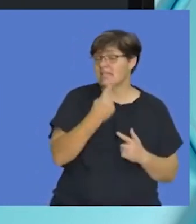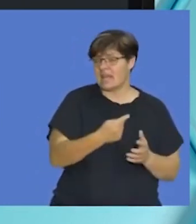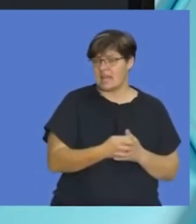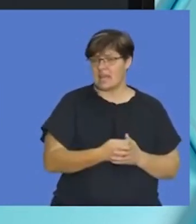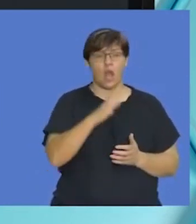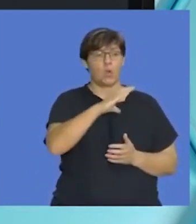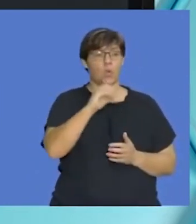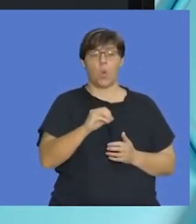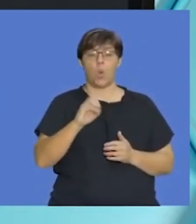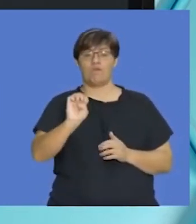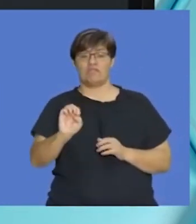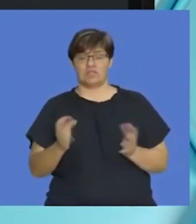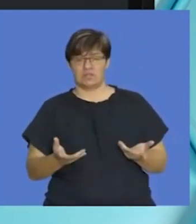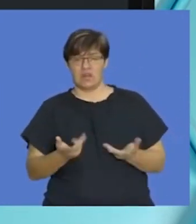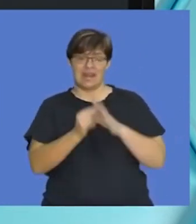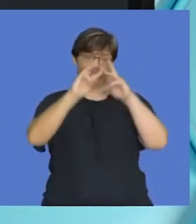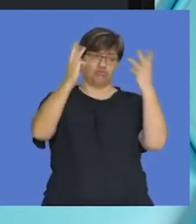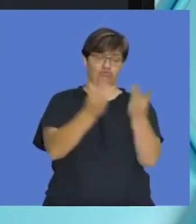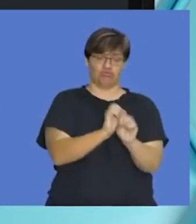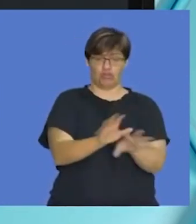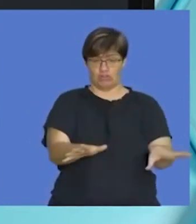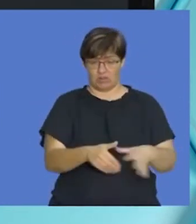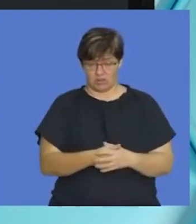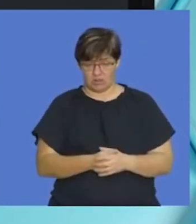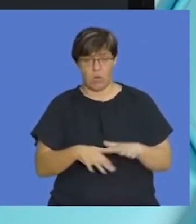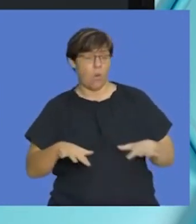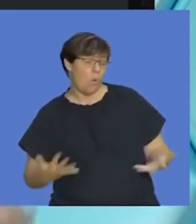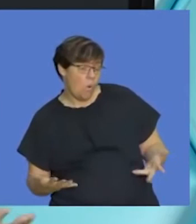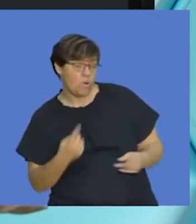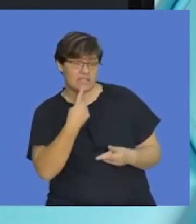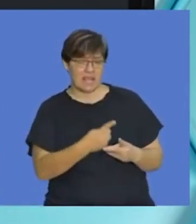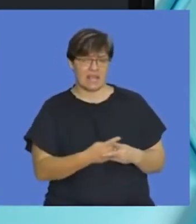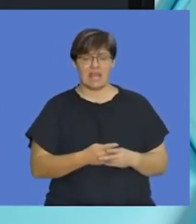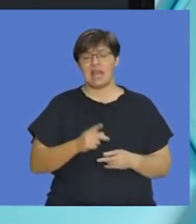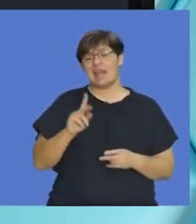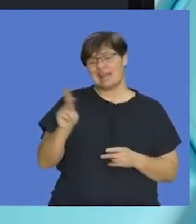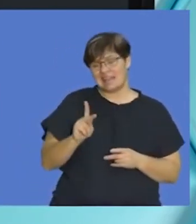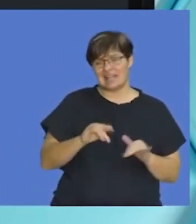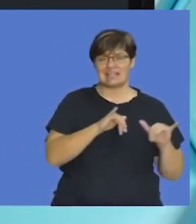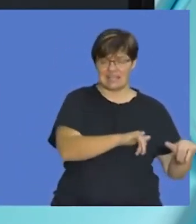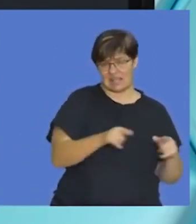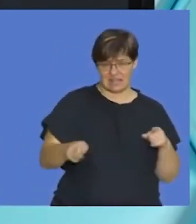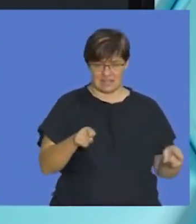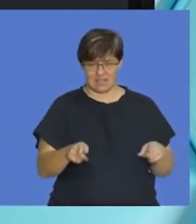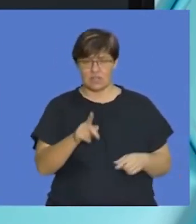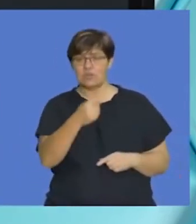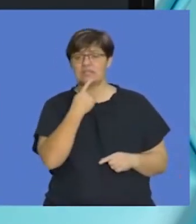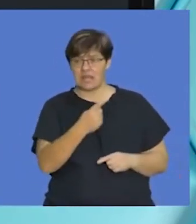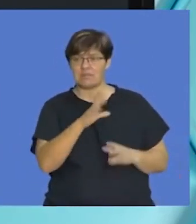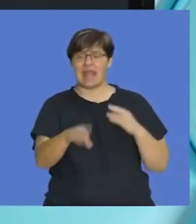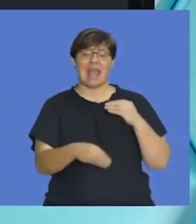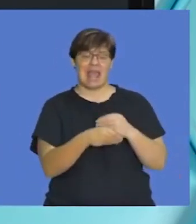the coefficient of friction general? Or they might say kinetic friction or static friction. You've just then got to add